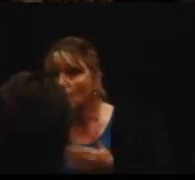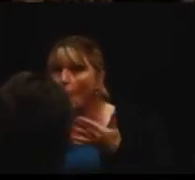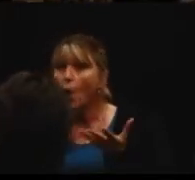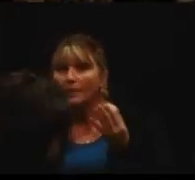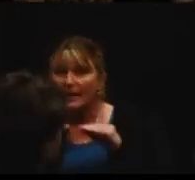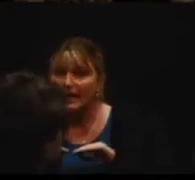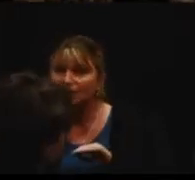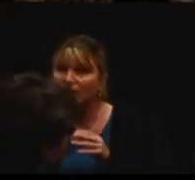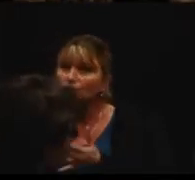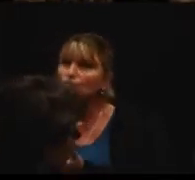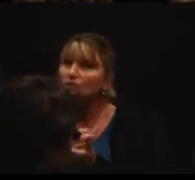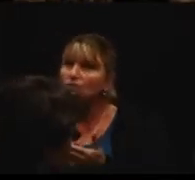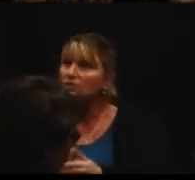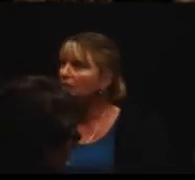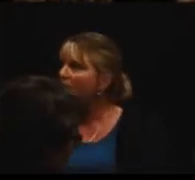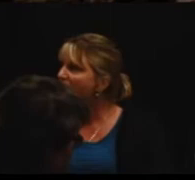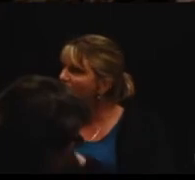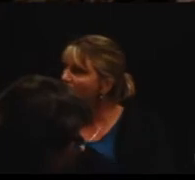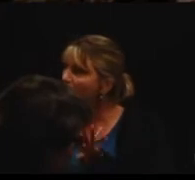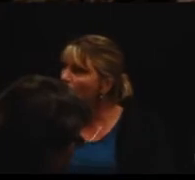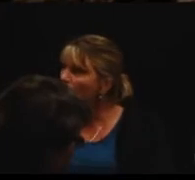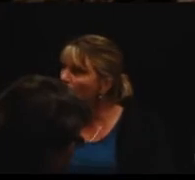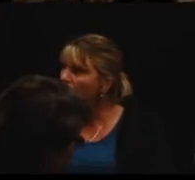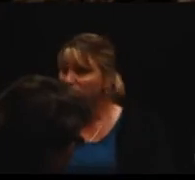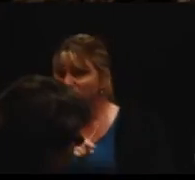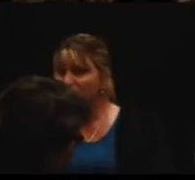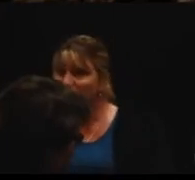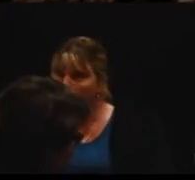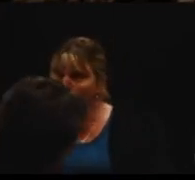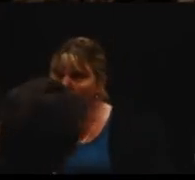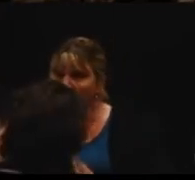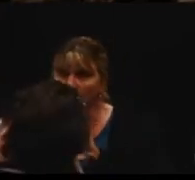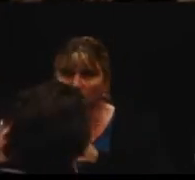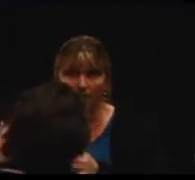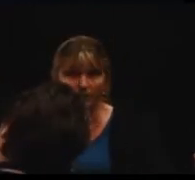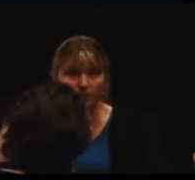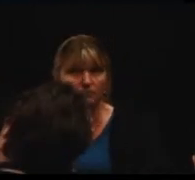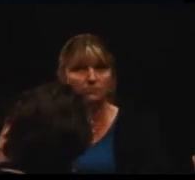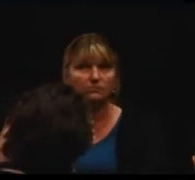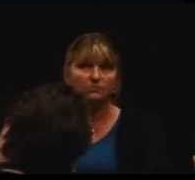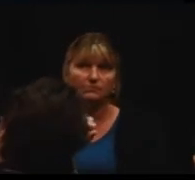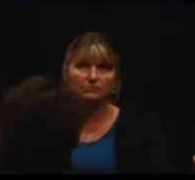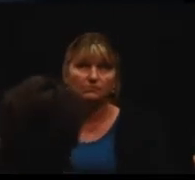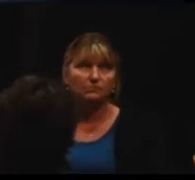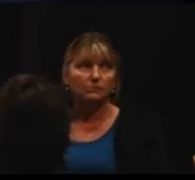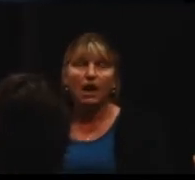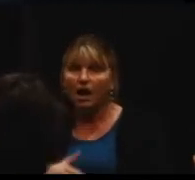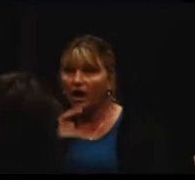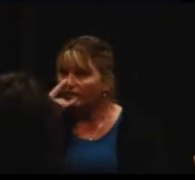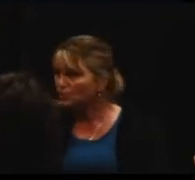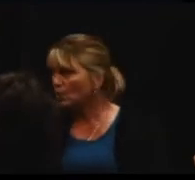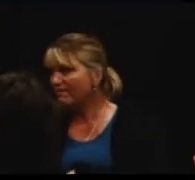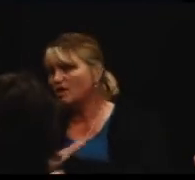education resources, and if the panel could comment on the availability of those in New Zealand. Oh, we don't have, unfortunately, don't have